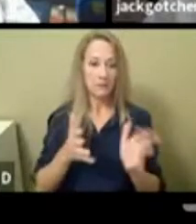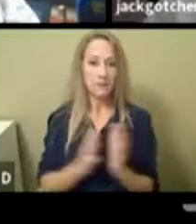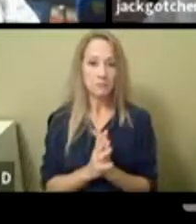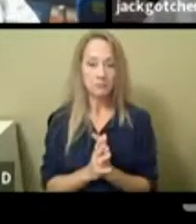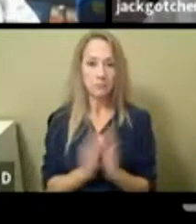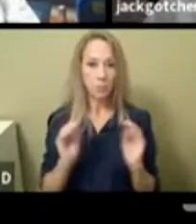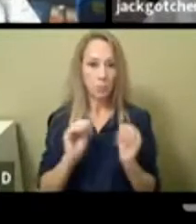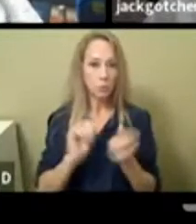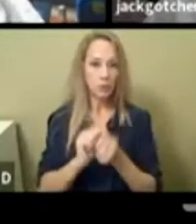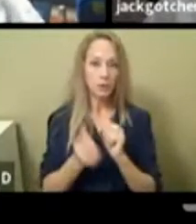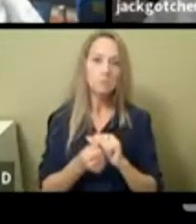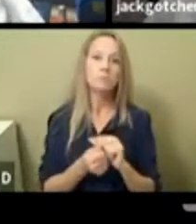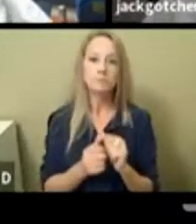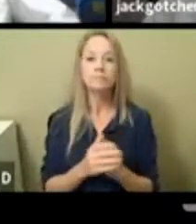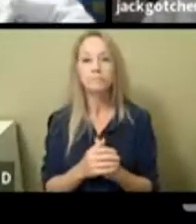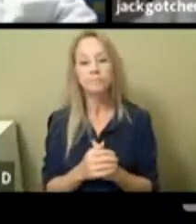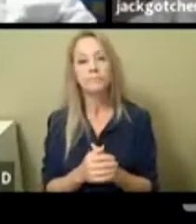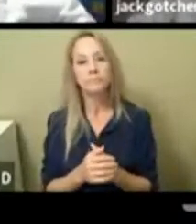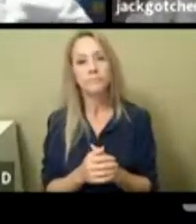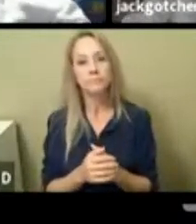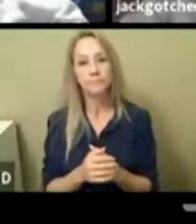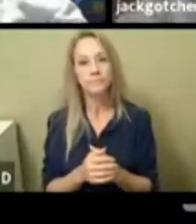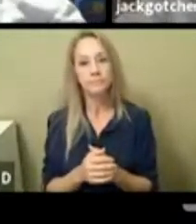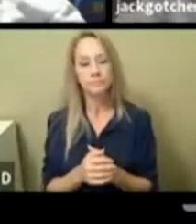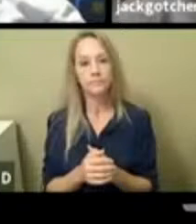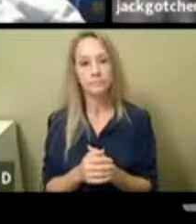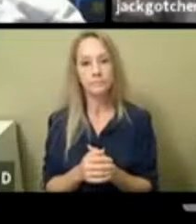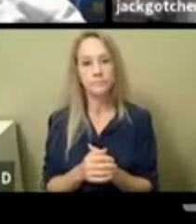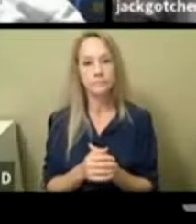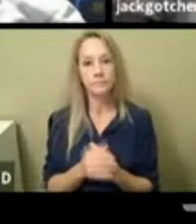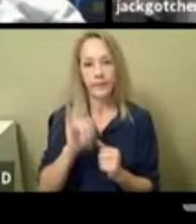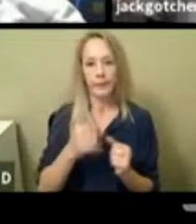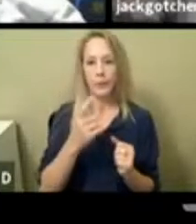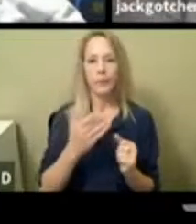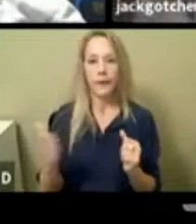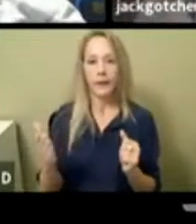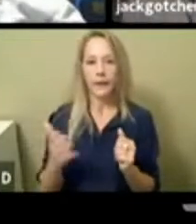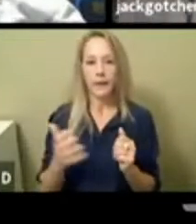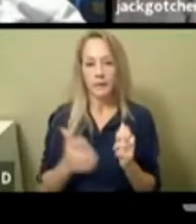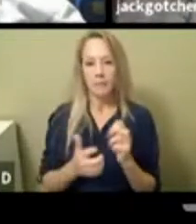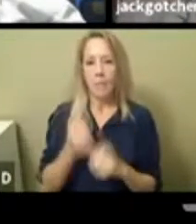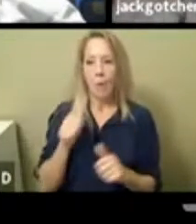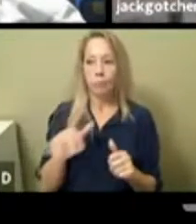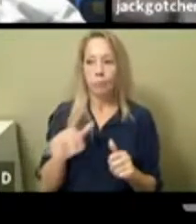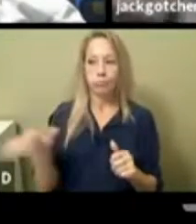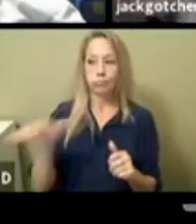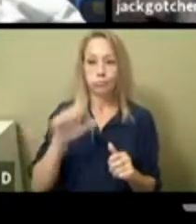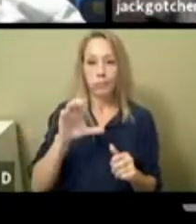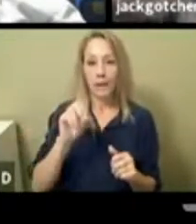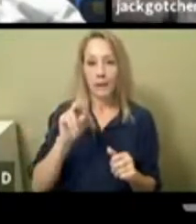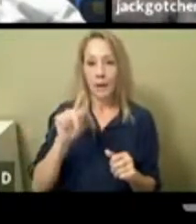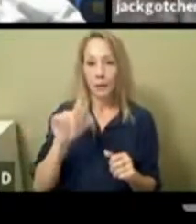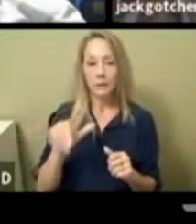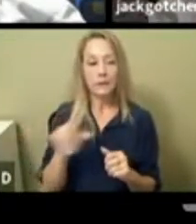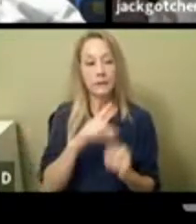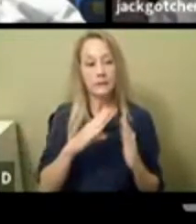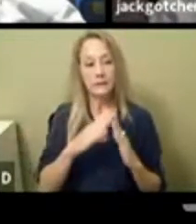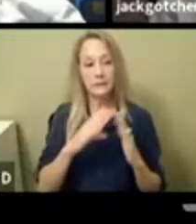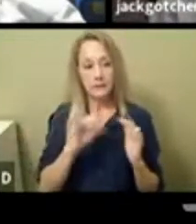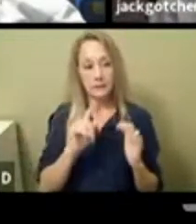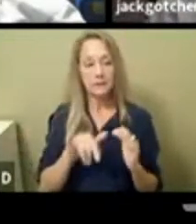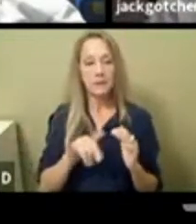Yeah, this is one of those things that, you know, within most of the county and city, it's being followed. There are